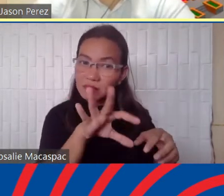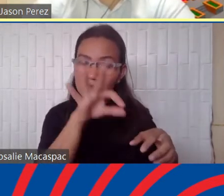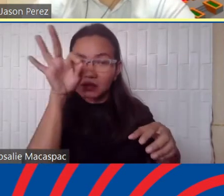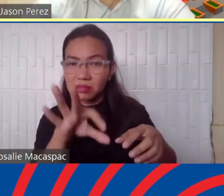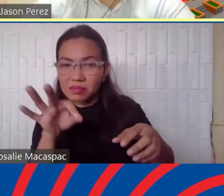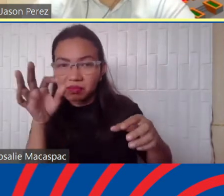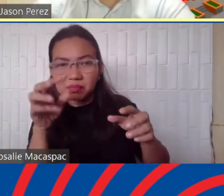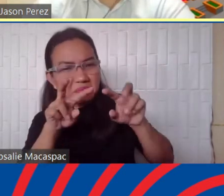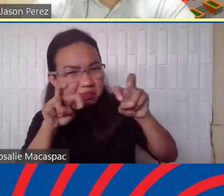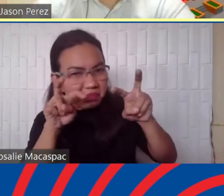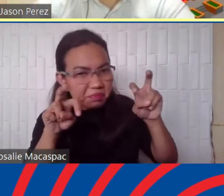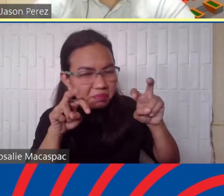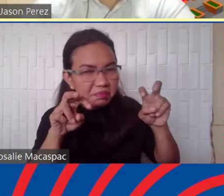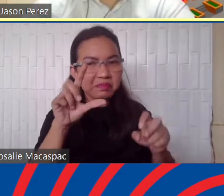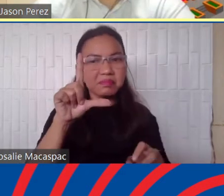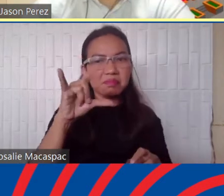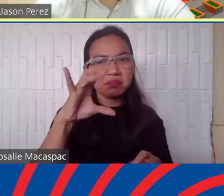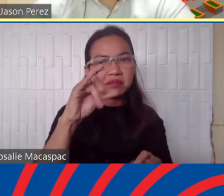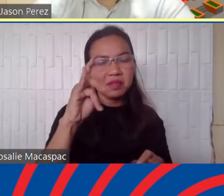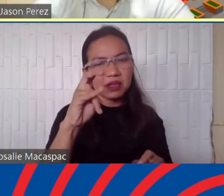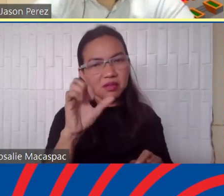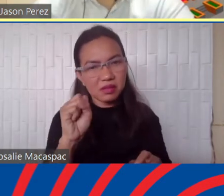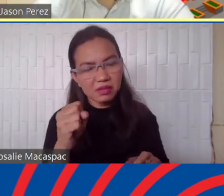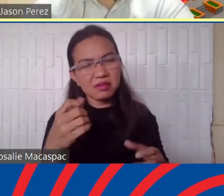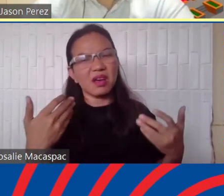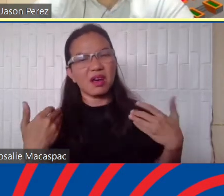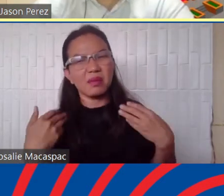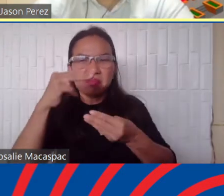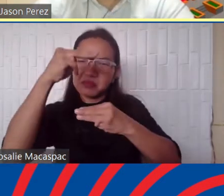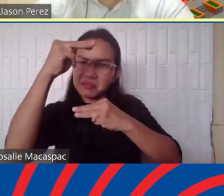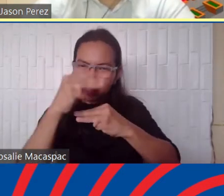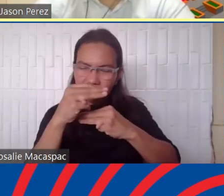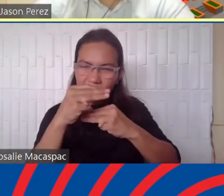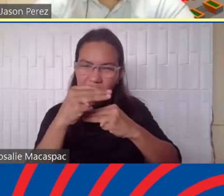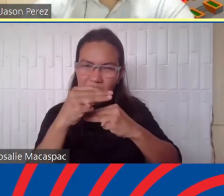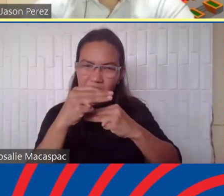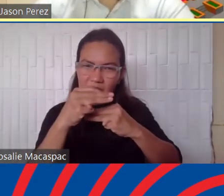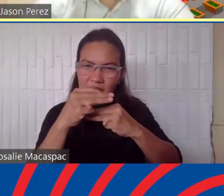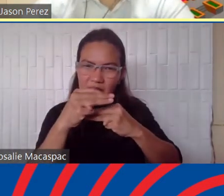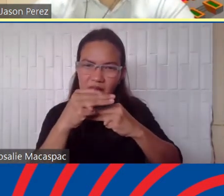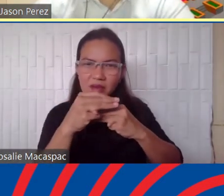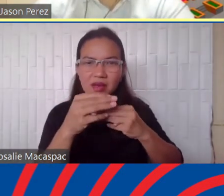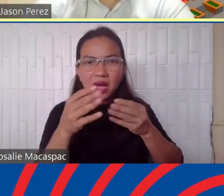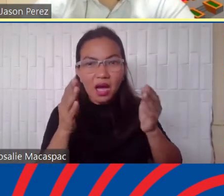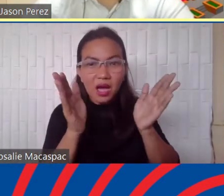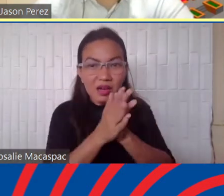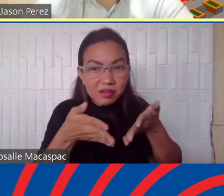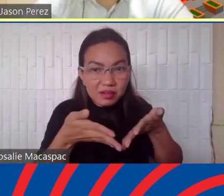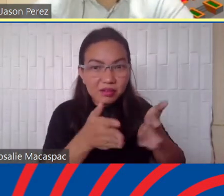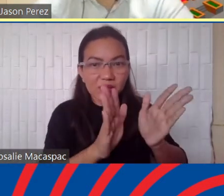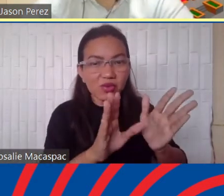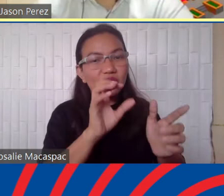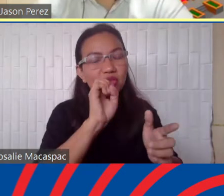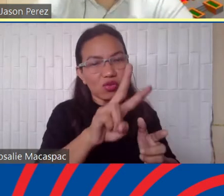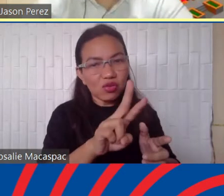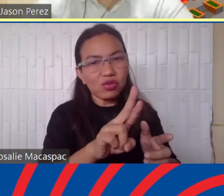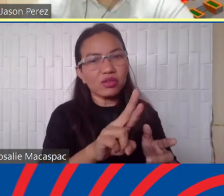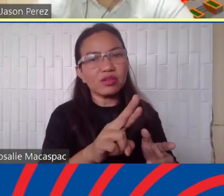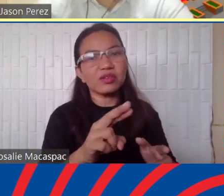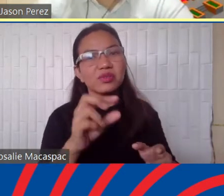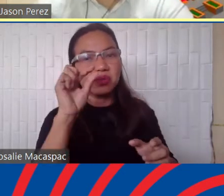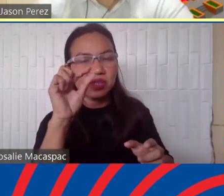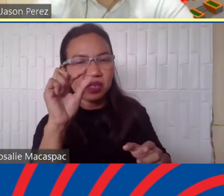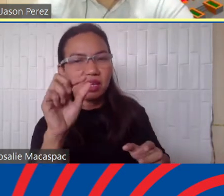So if you want those that have minimal restriction, so yung CC BY, that means attribution lang yung